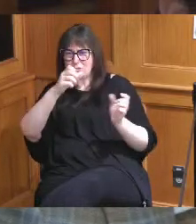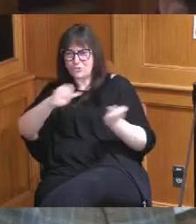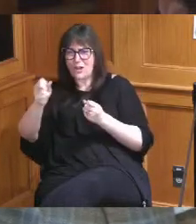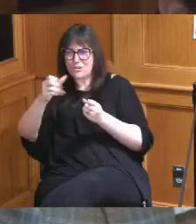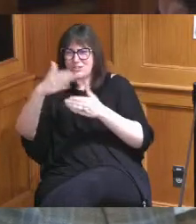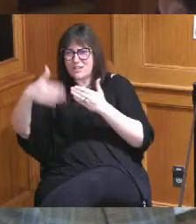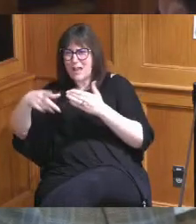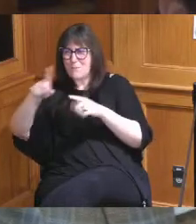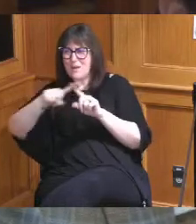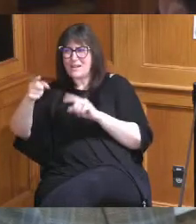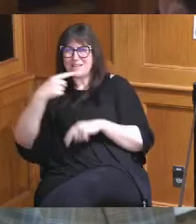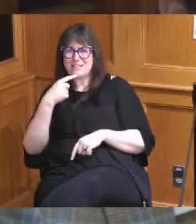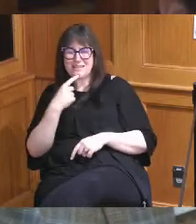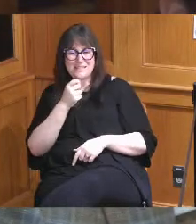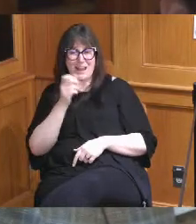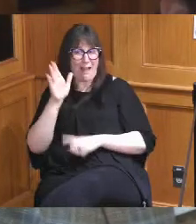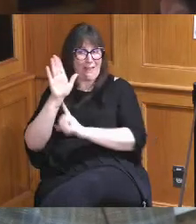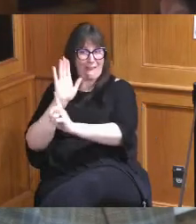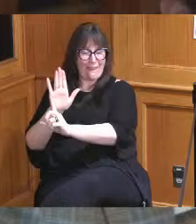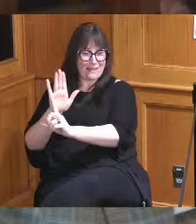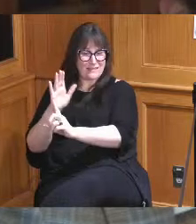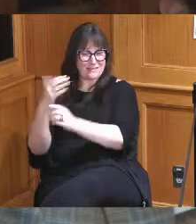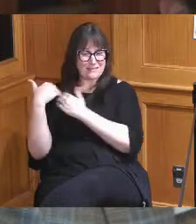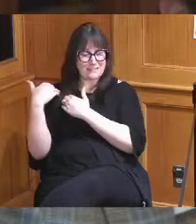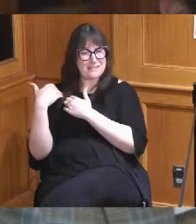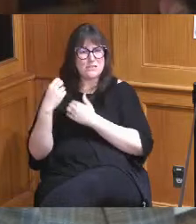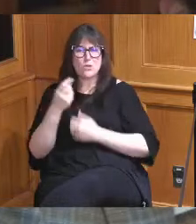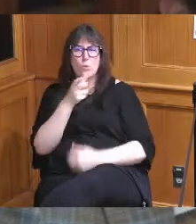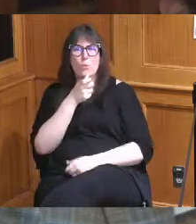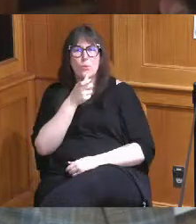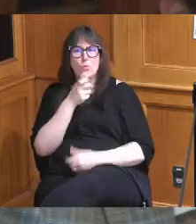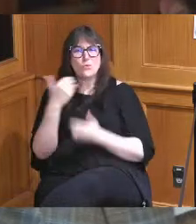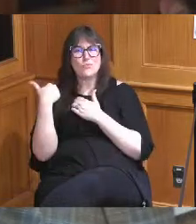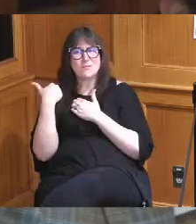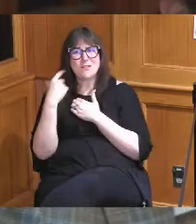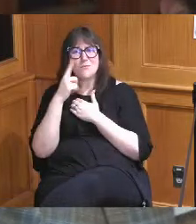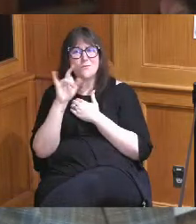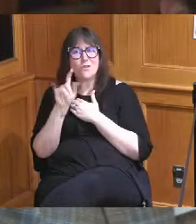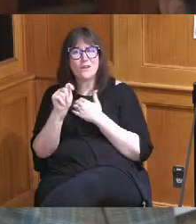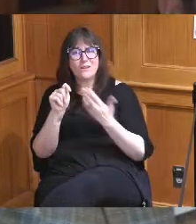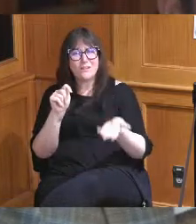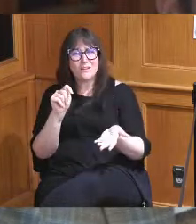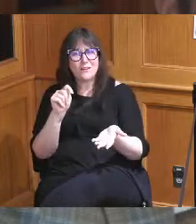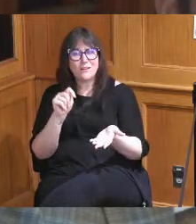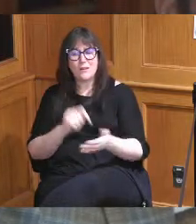homelessness, but he came and said it's not him. So I'm just trying to find out who is responsible for it.